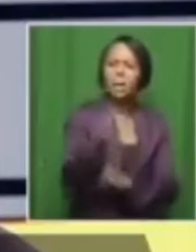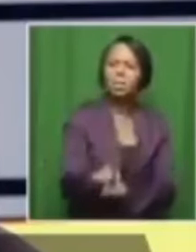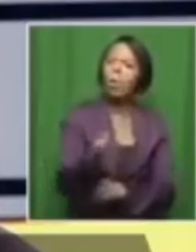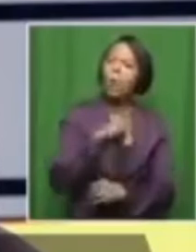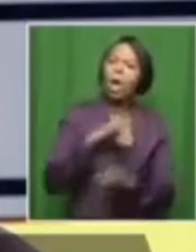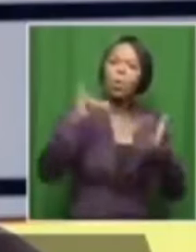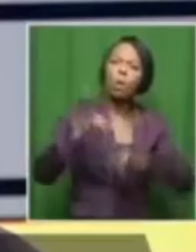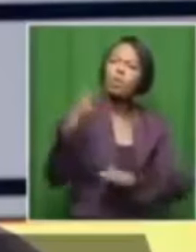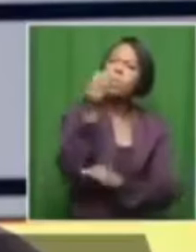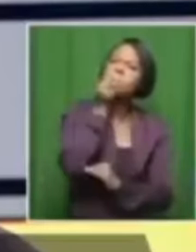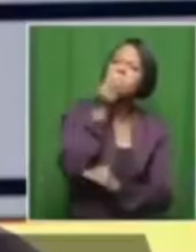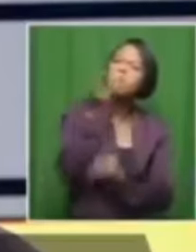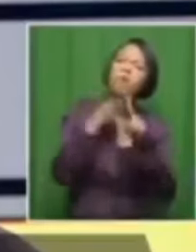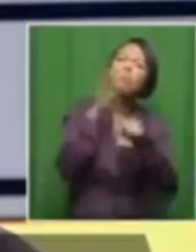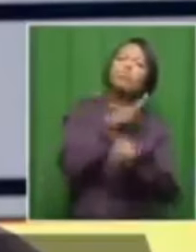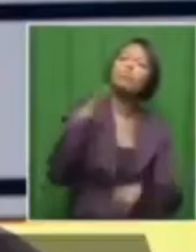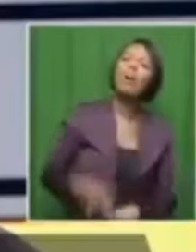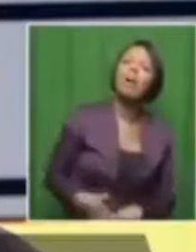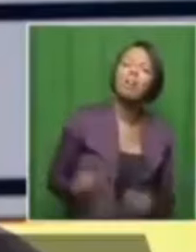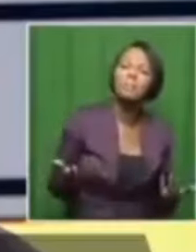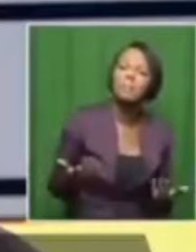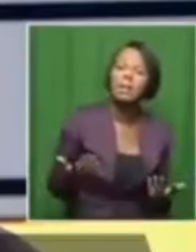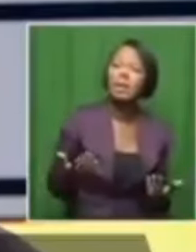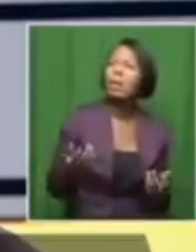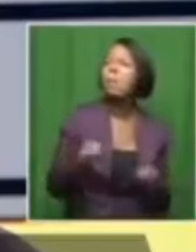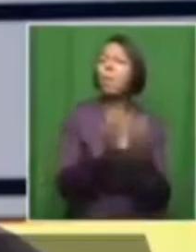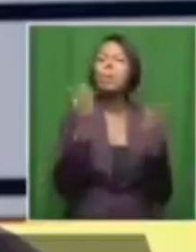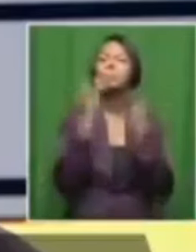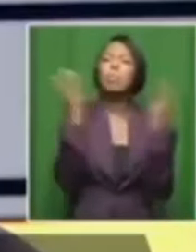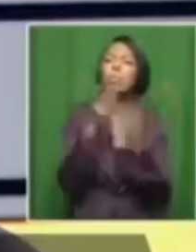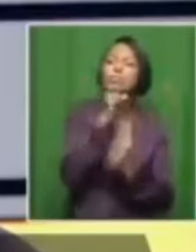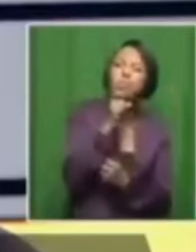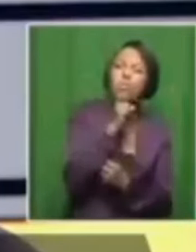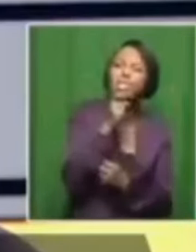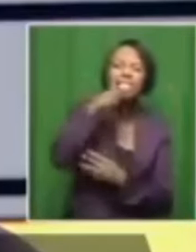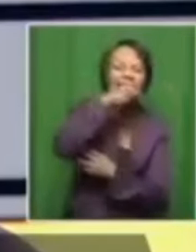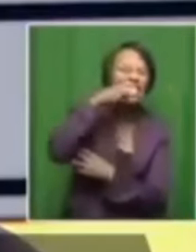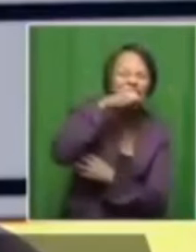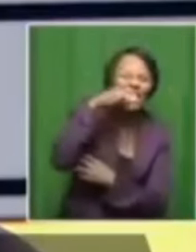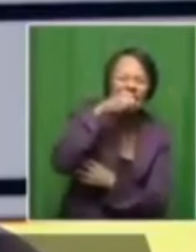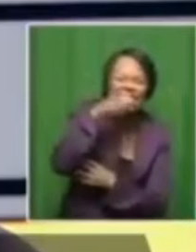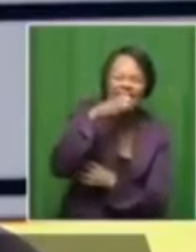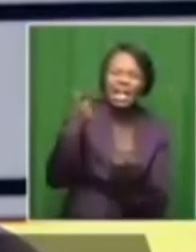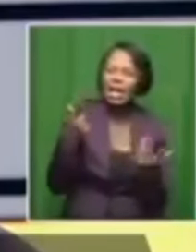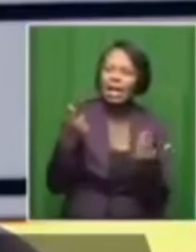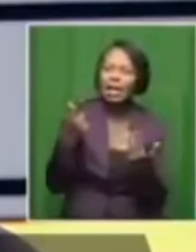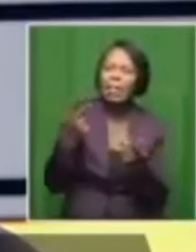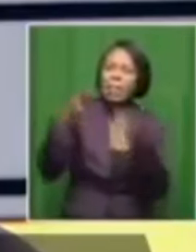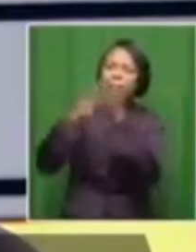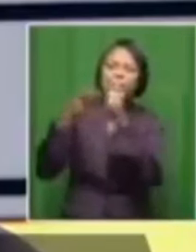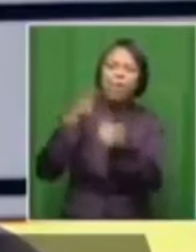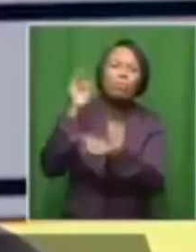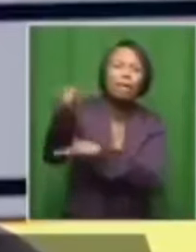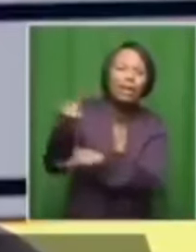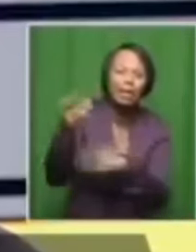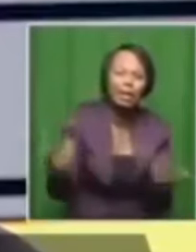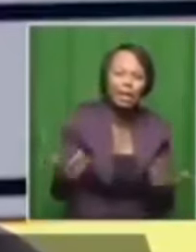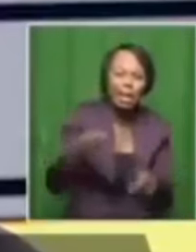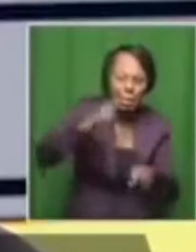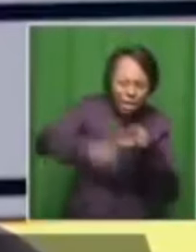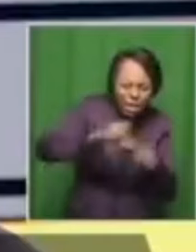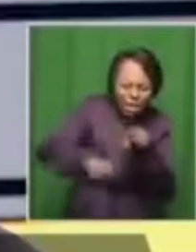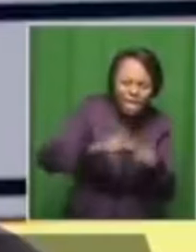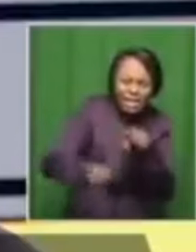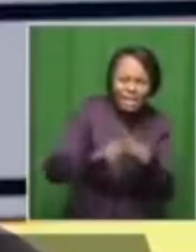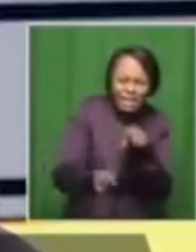from China? People use plate every day. We wait for toothpick. We wait for matchsticks. We don't produce